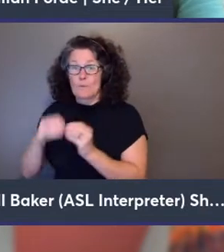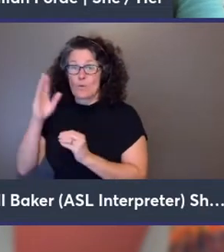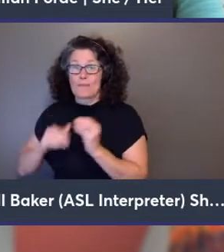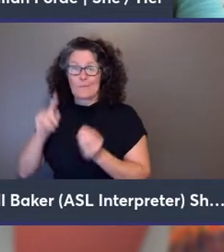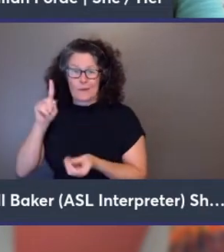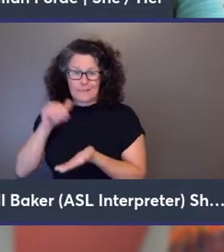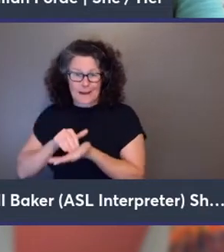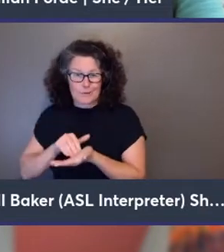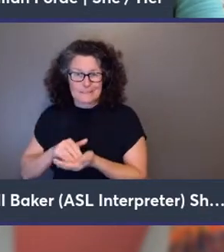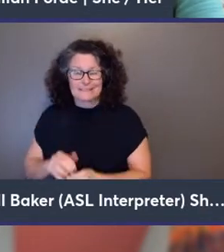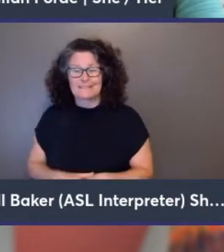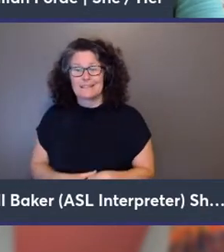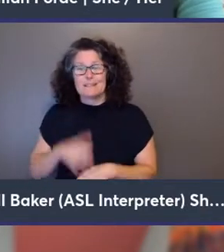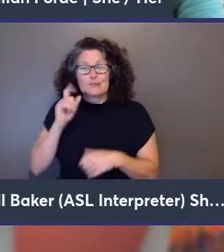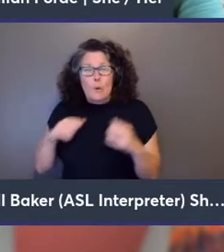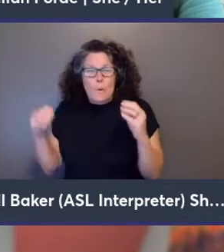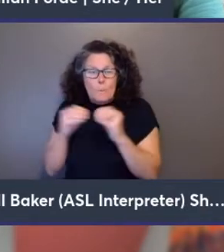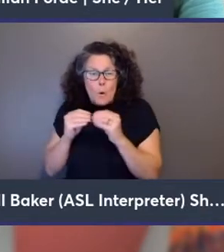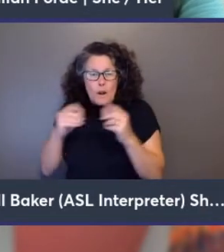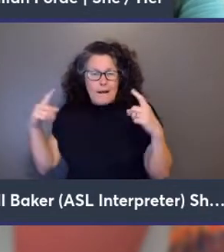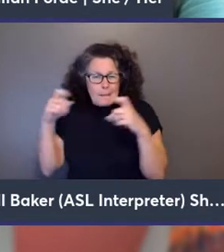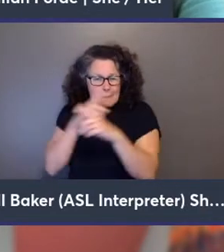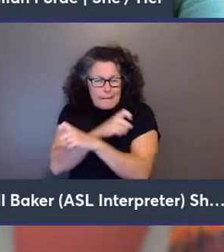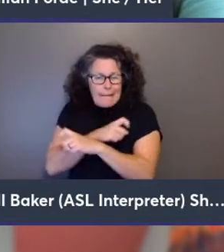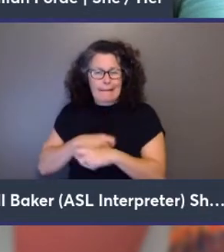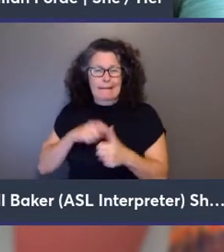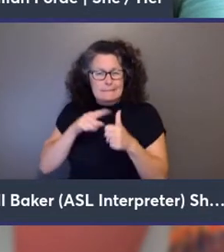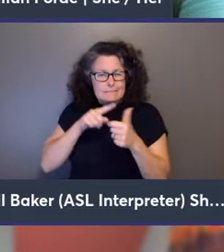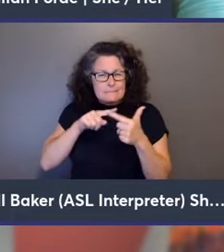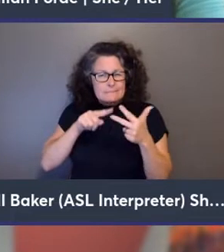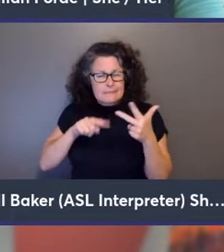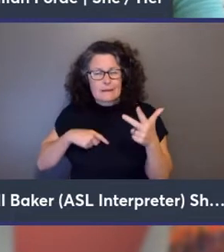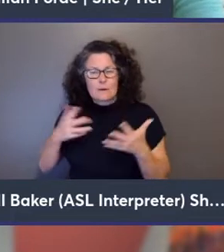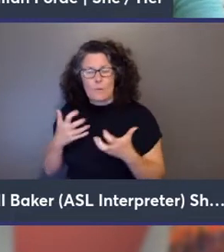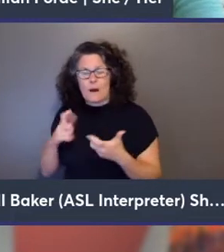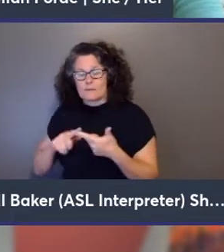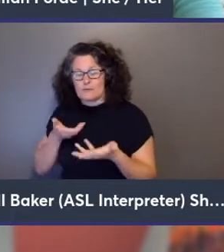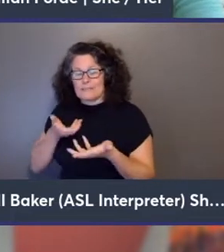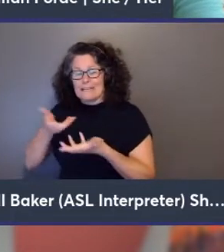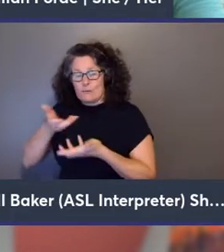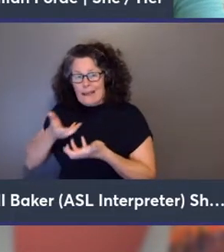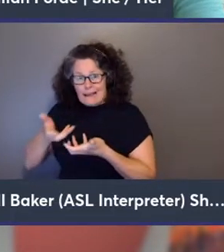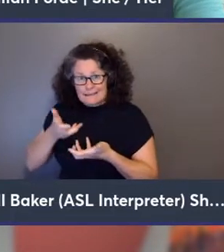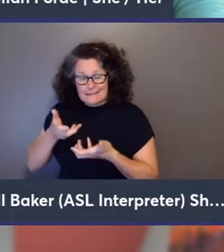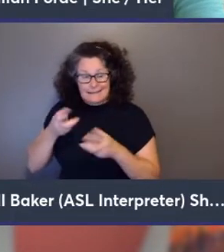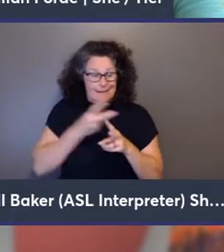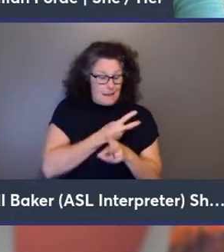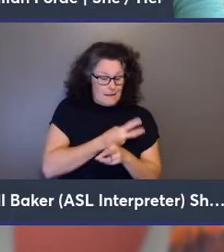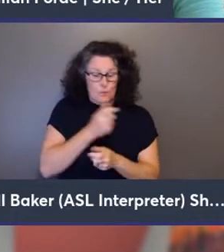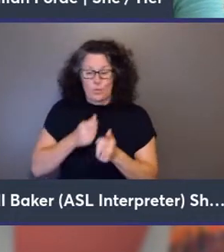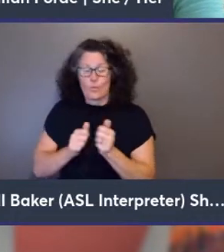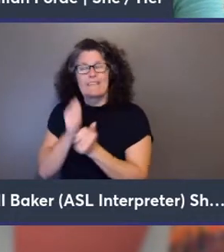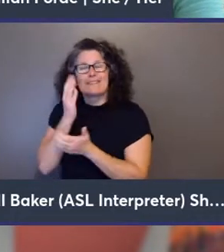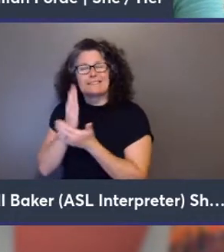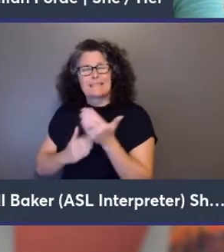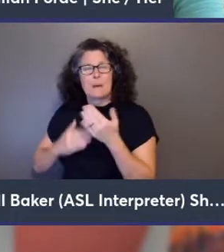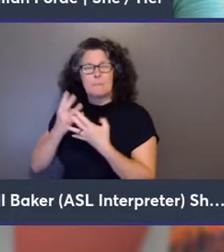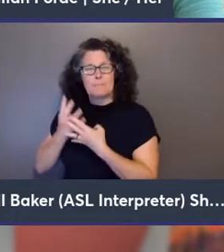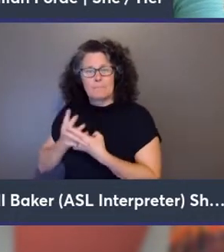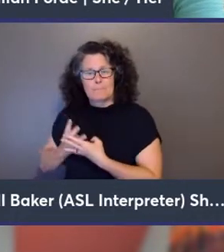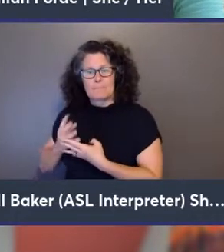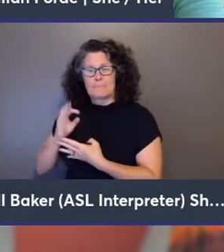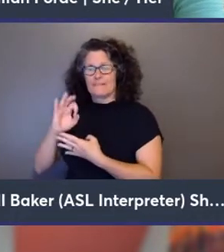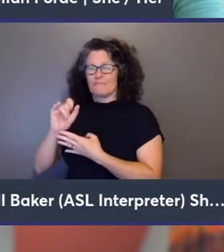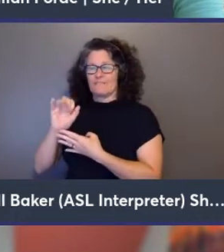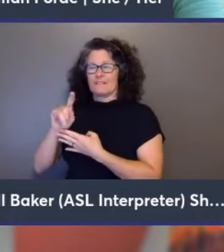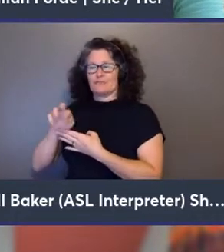it's now like getting even more complicated to interact the calculation with some filters and so in the